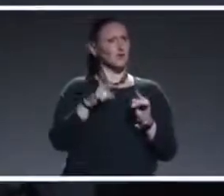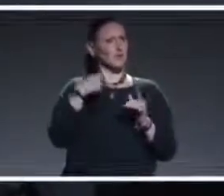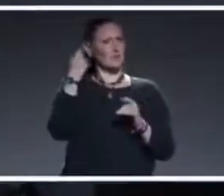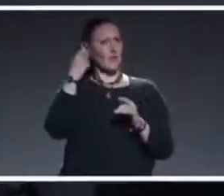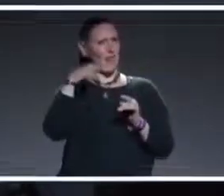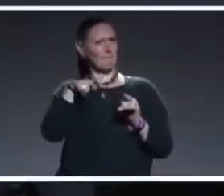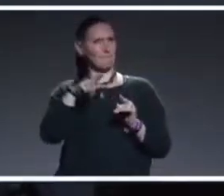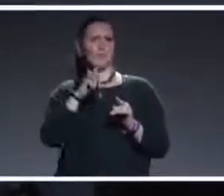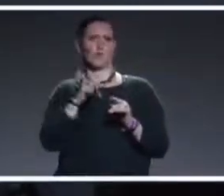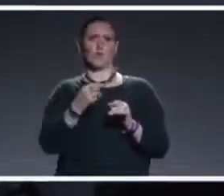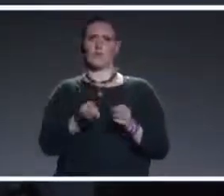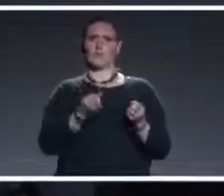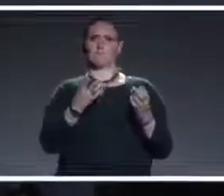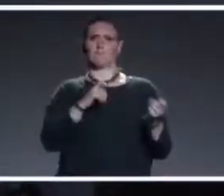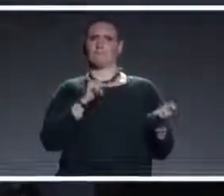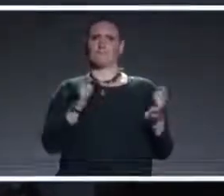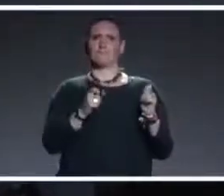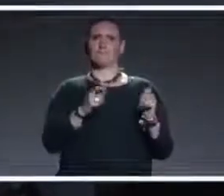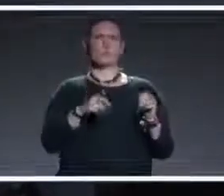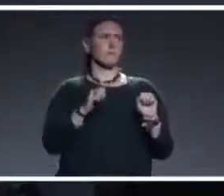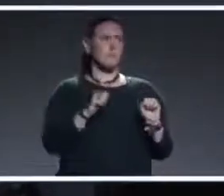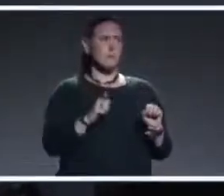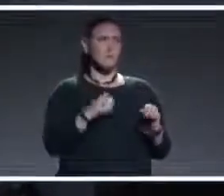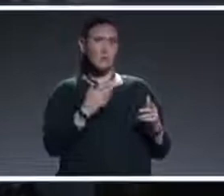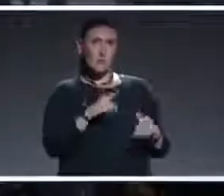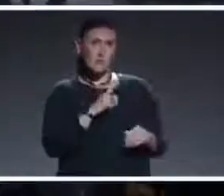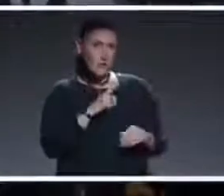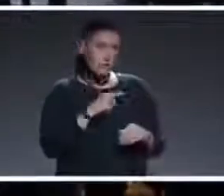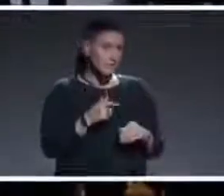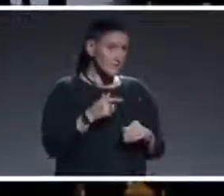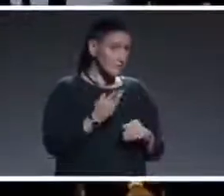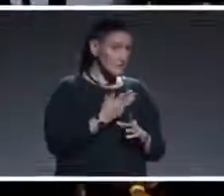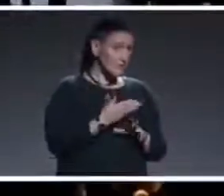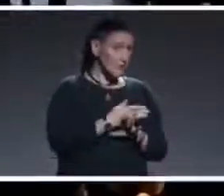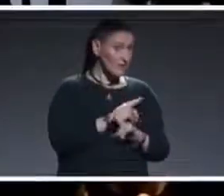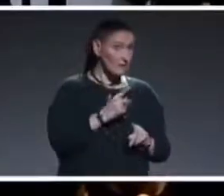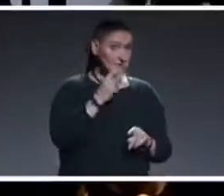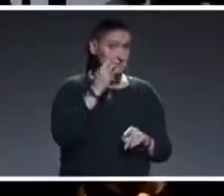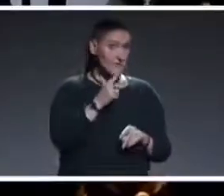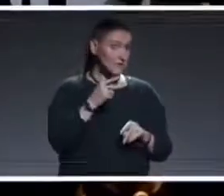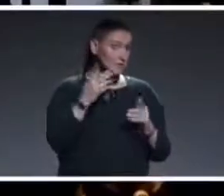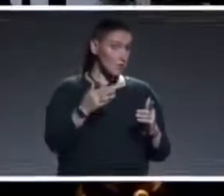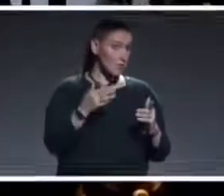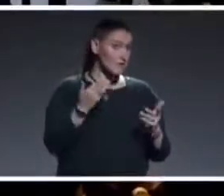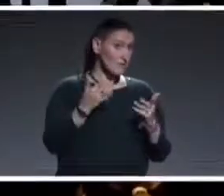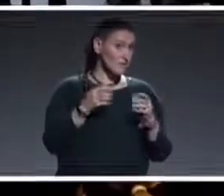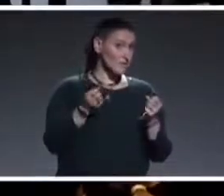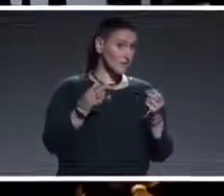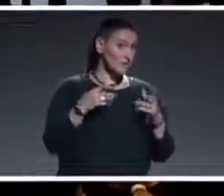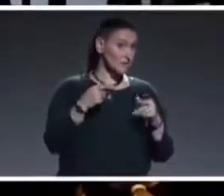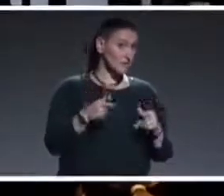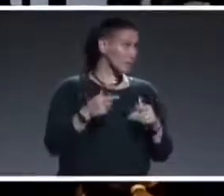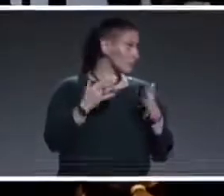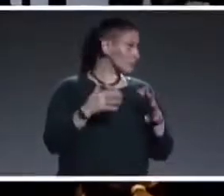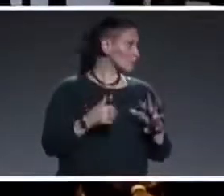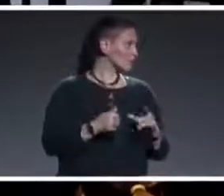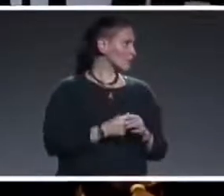something like that for the new movie? Things that we never saw before, but happened in Matrix, I think. We've got to